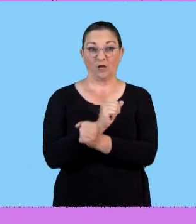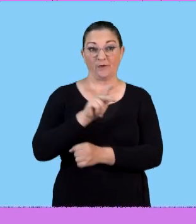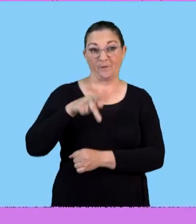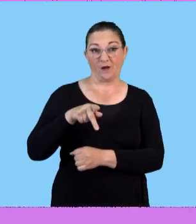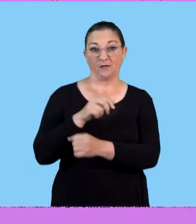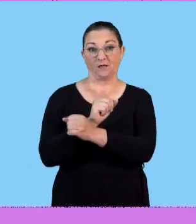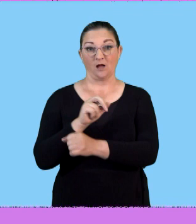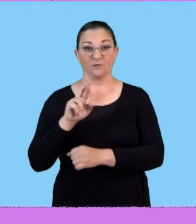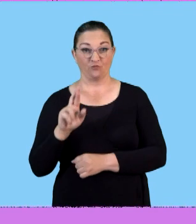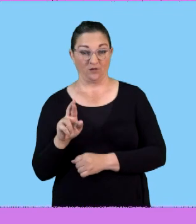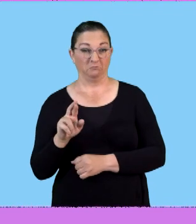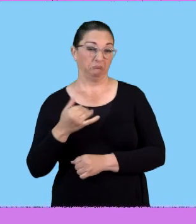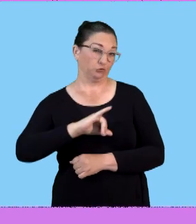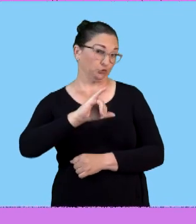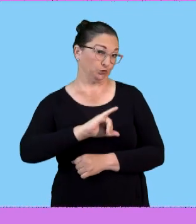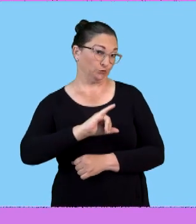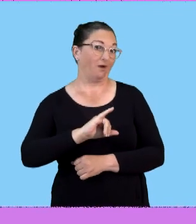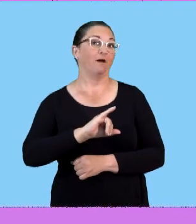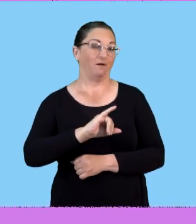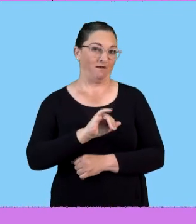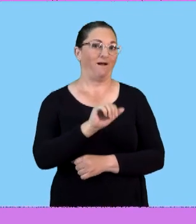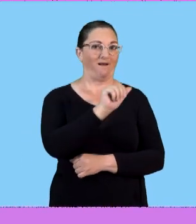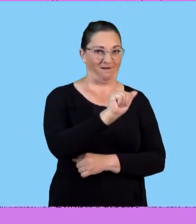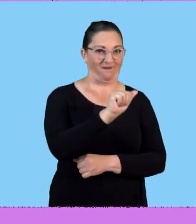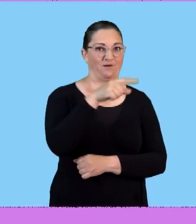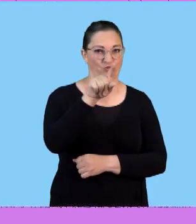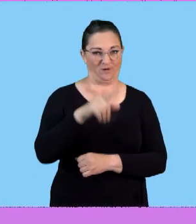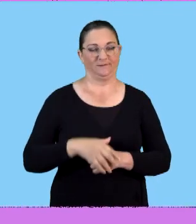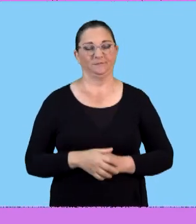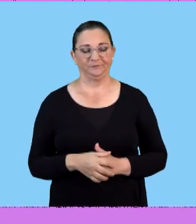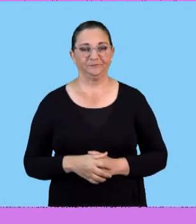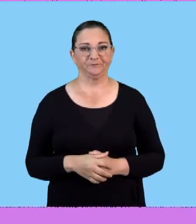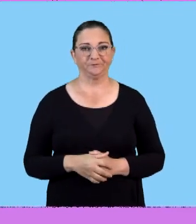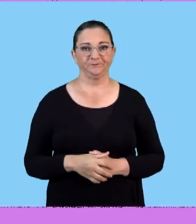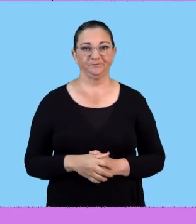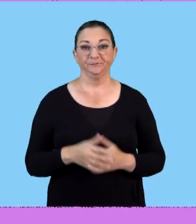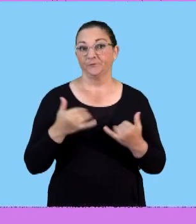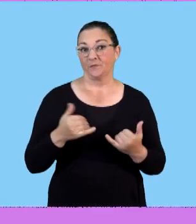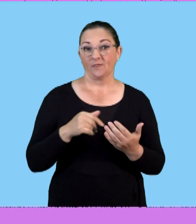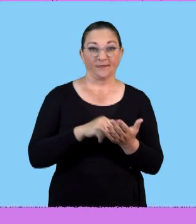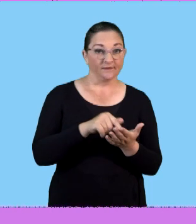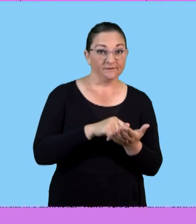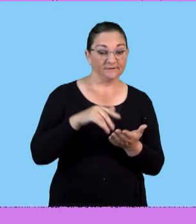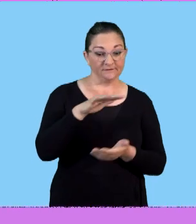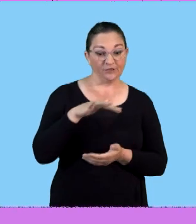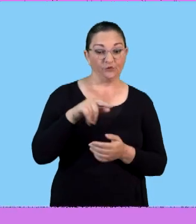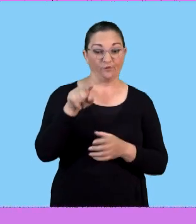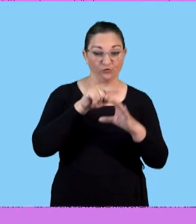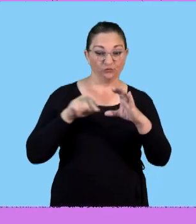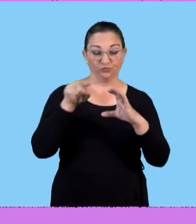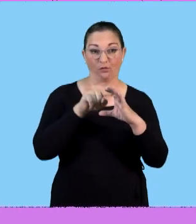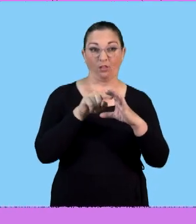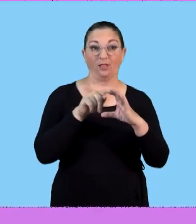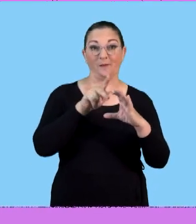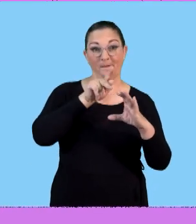radius? Now if you look at this, I'm sure you'll agree that that's the correct answer, right? When we calculate the area of a